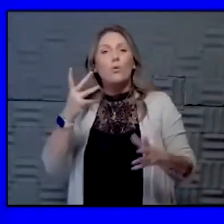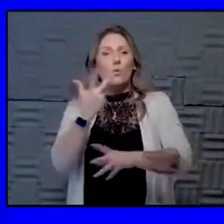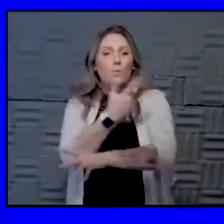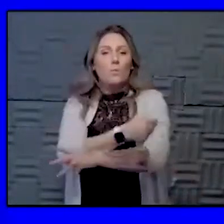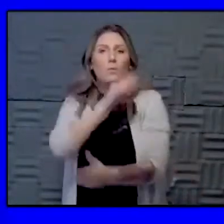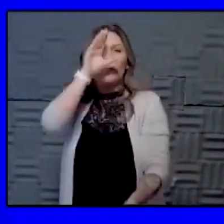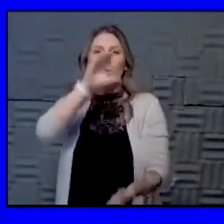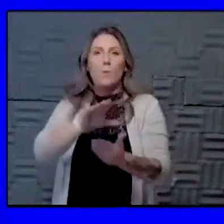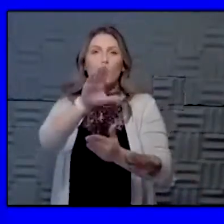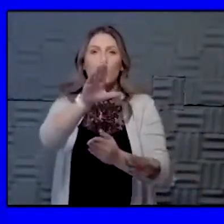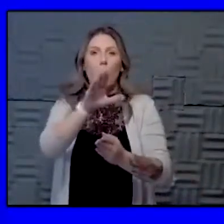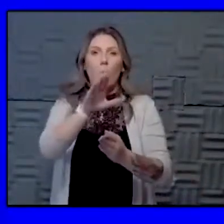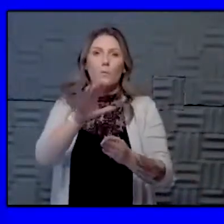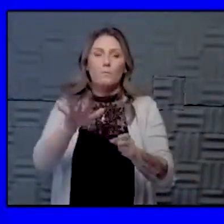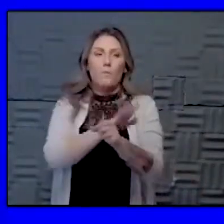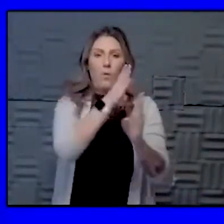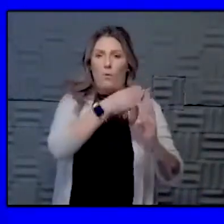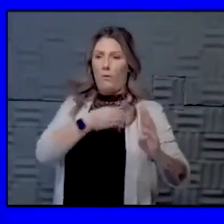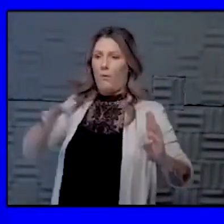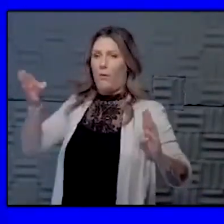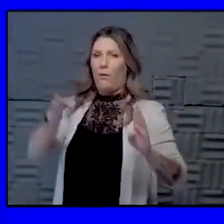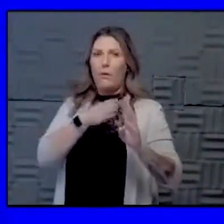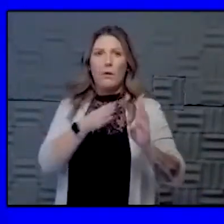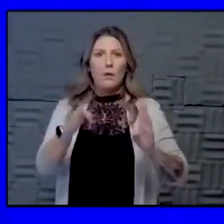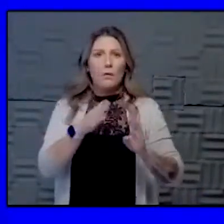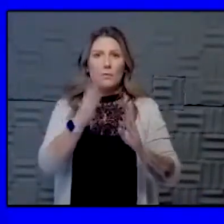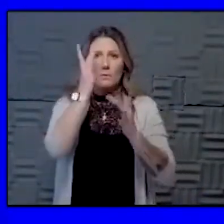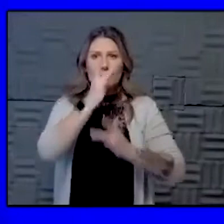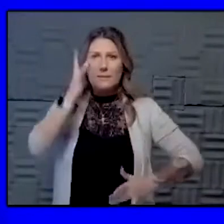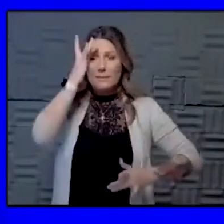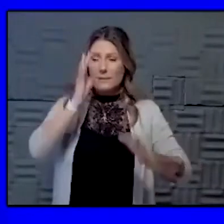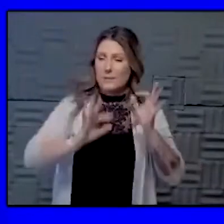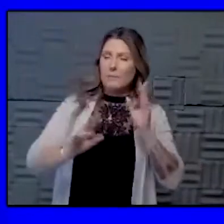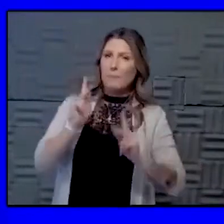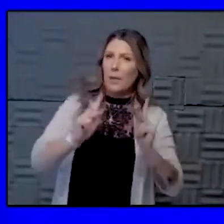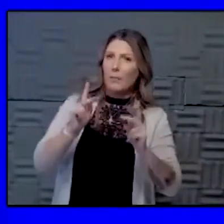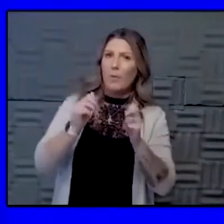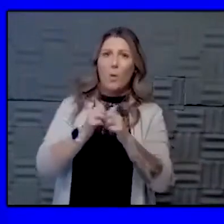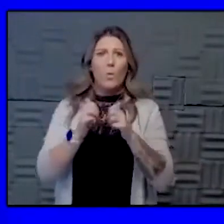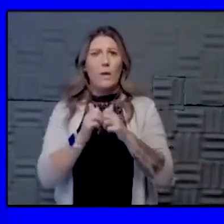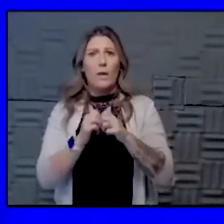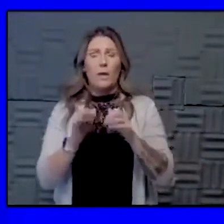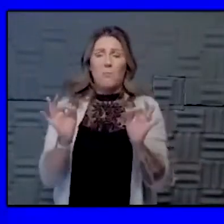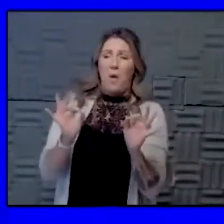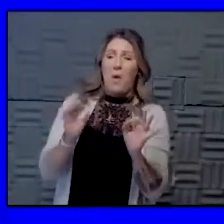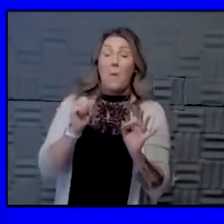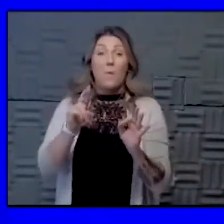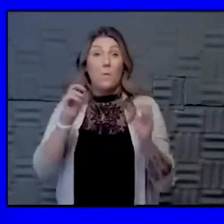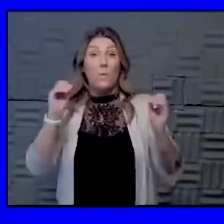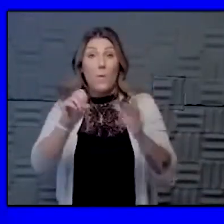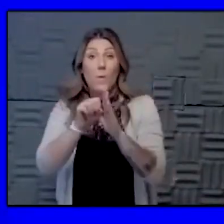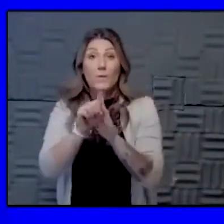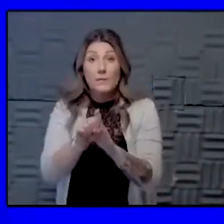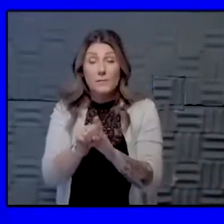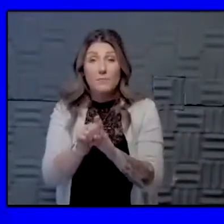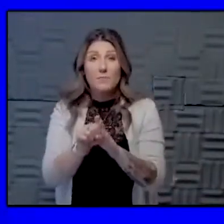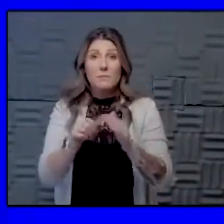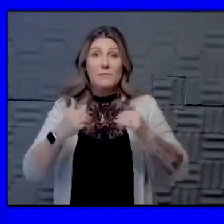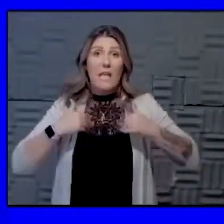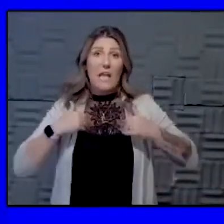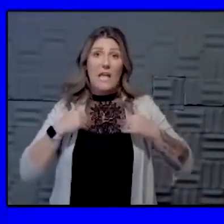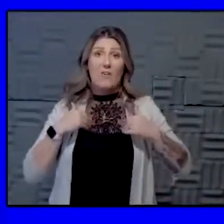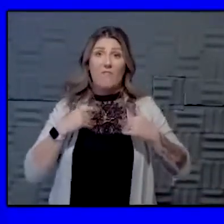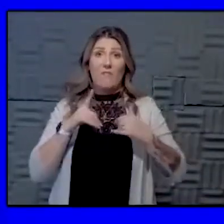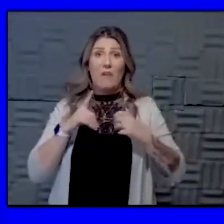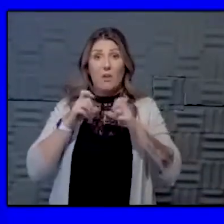your full spectrum of disease. We know that even people with mild disease or sometimes no symptoms will have long